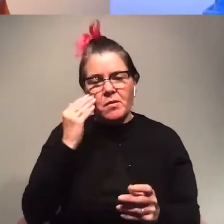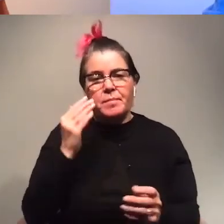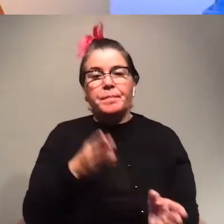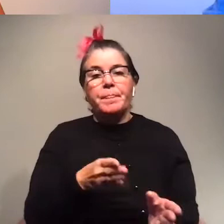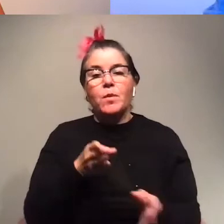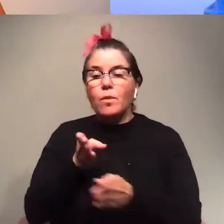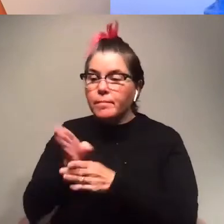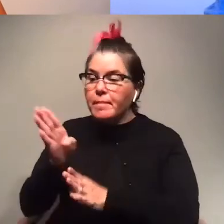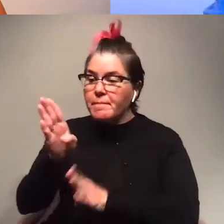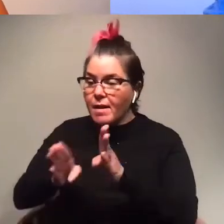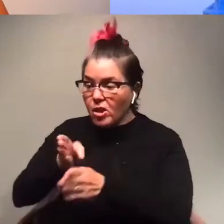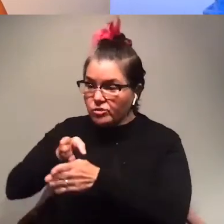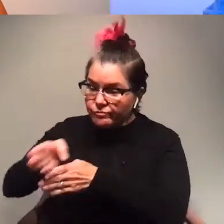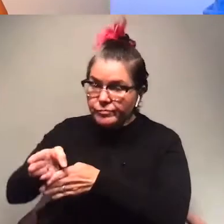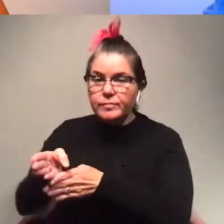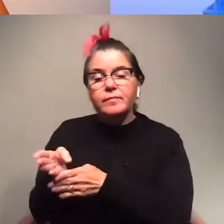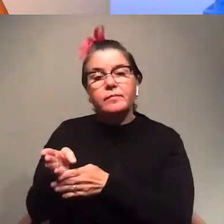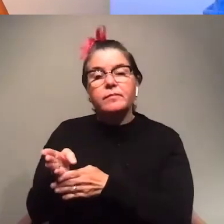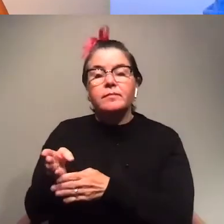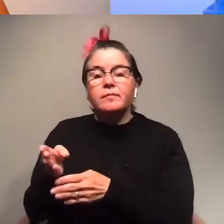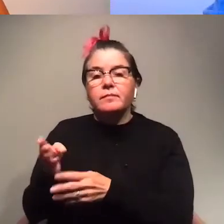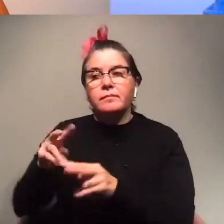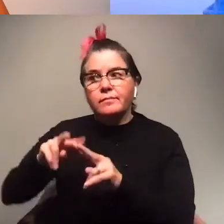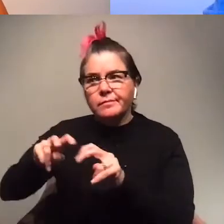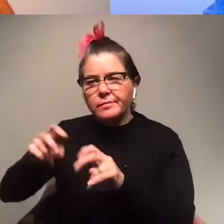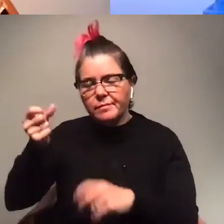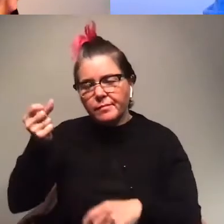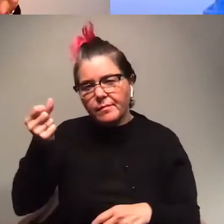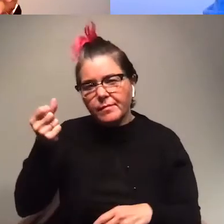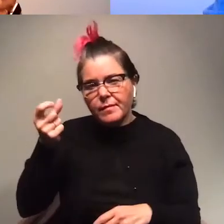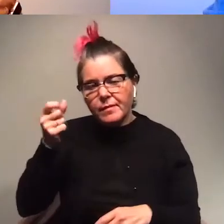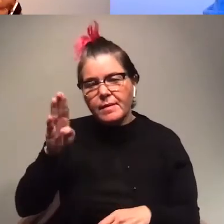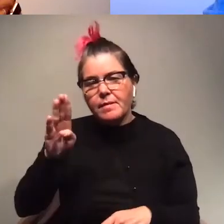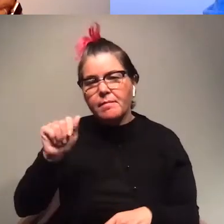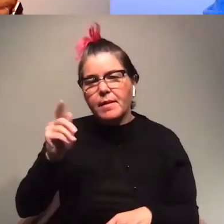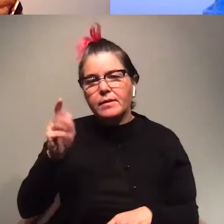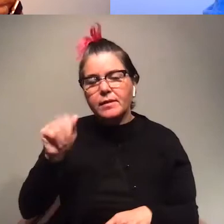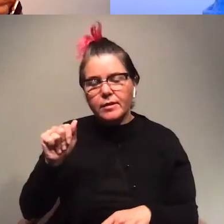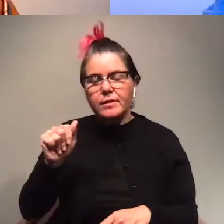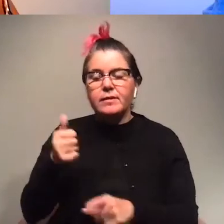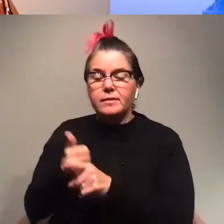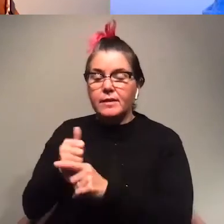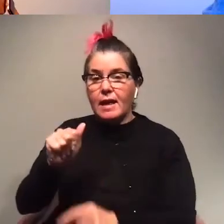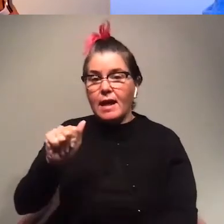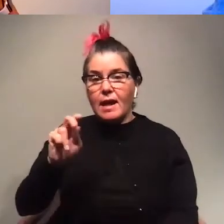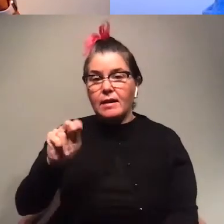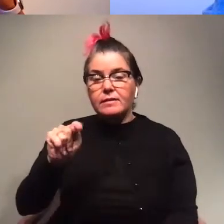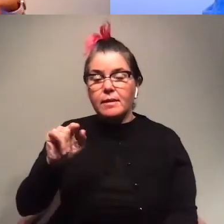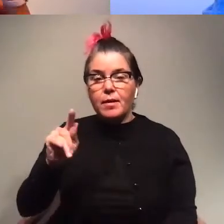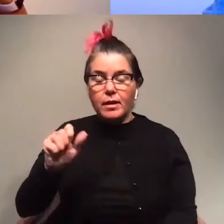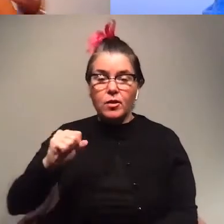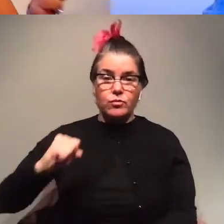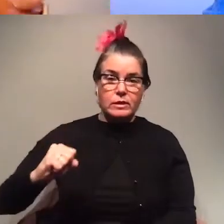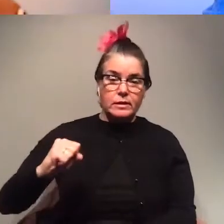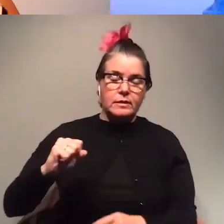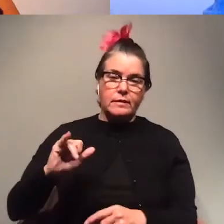the biology route of like understanding bacteria that is antibiotic resistant. And that's something